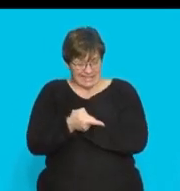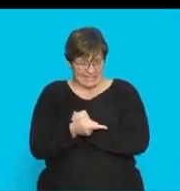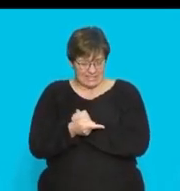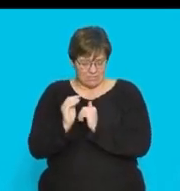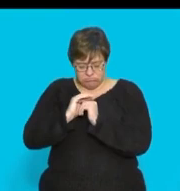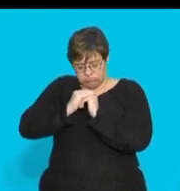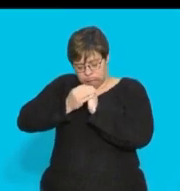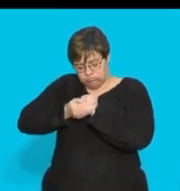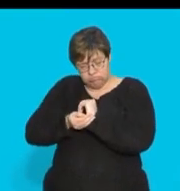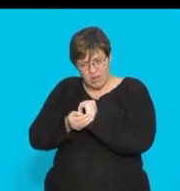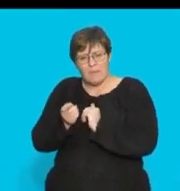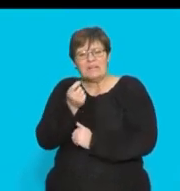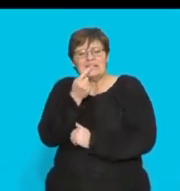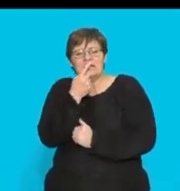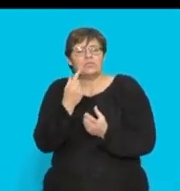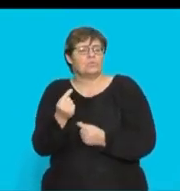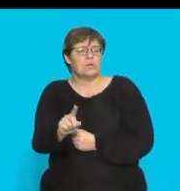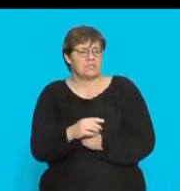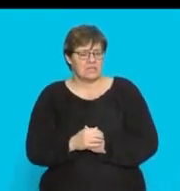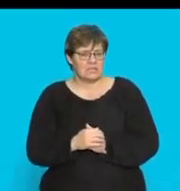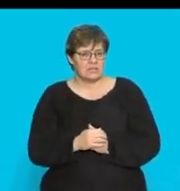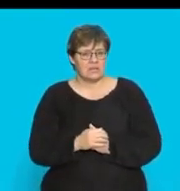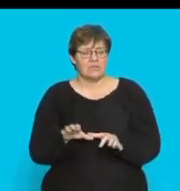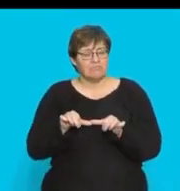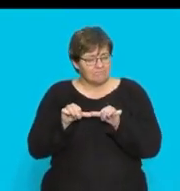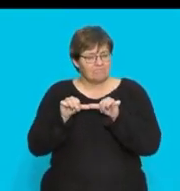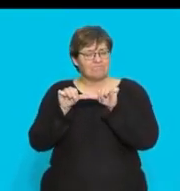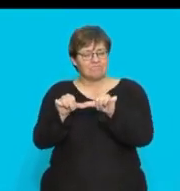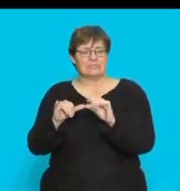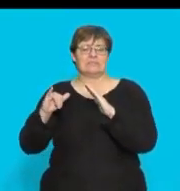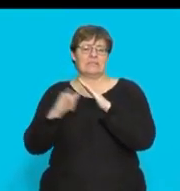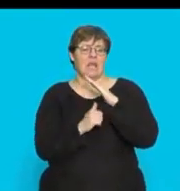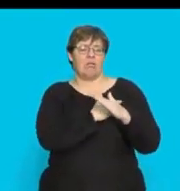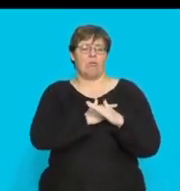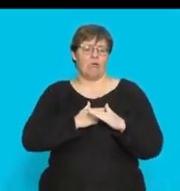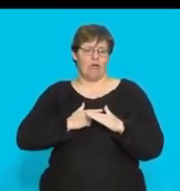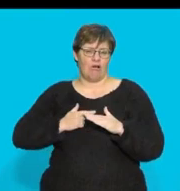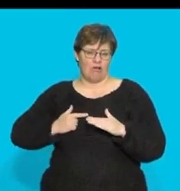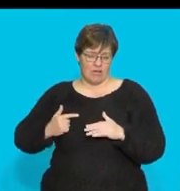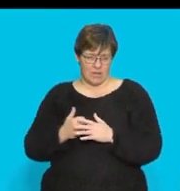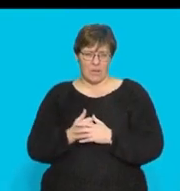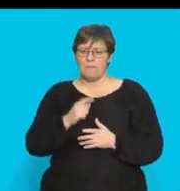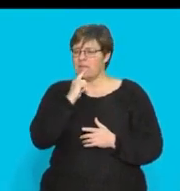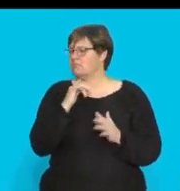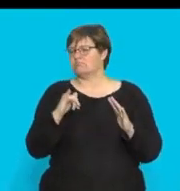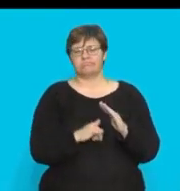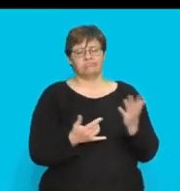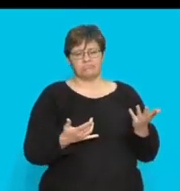what else do seeds do? They can remain dormant. That means they can just sit